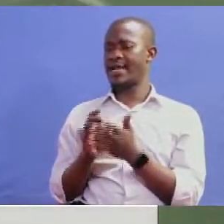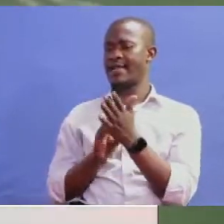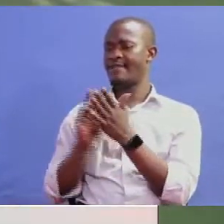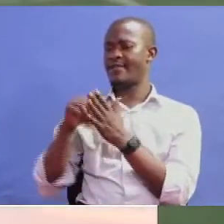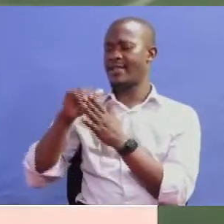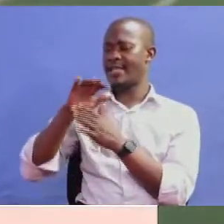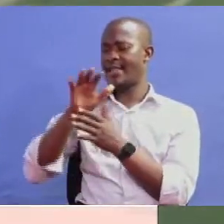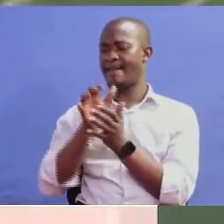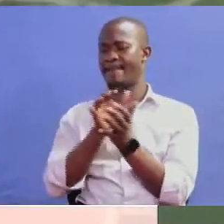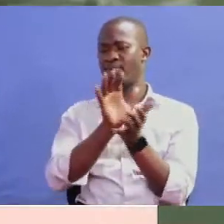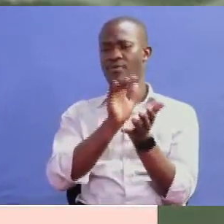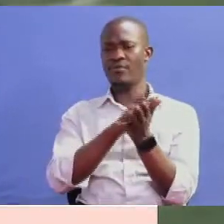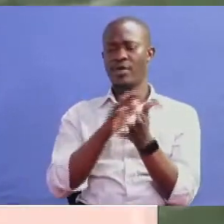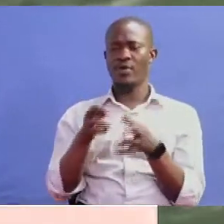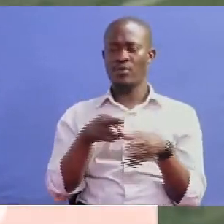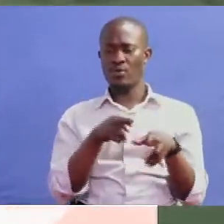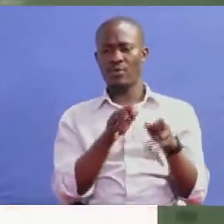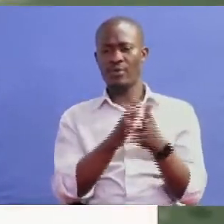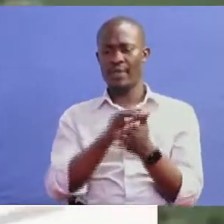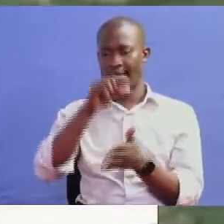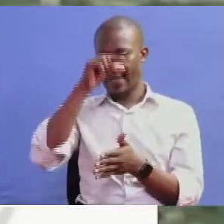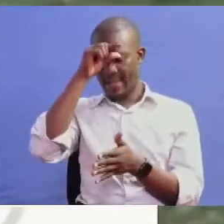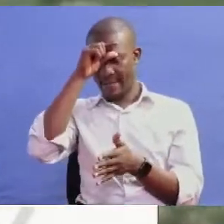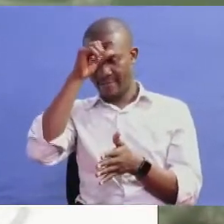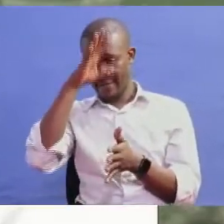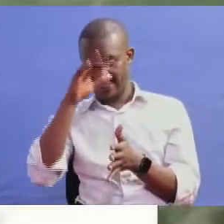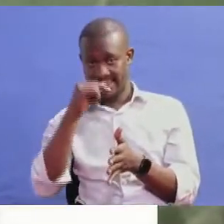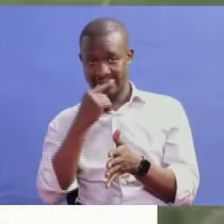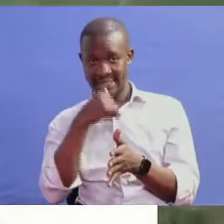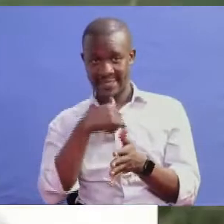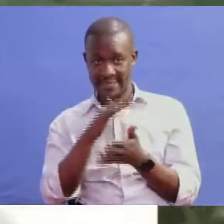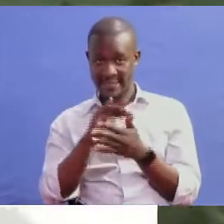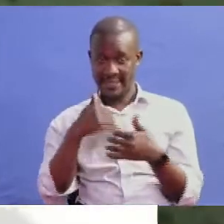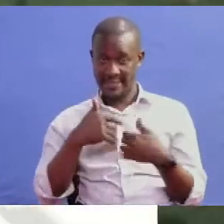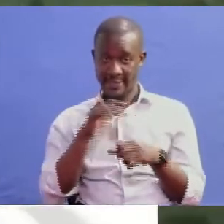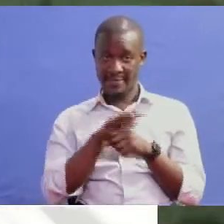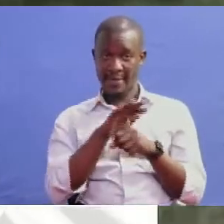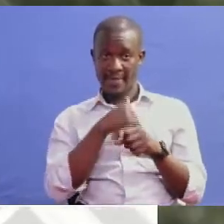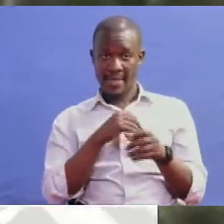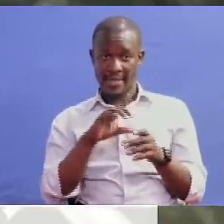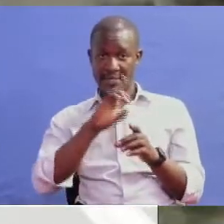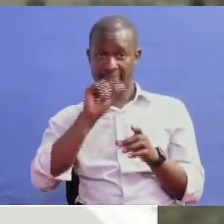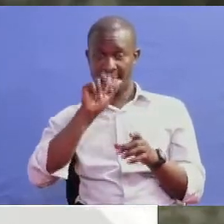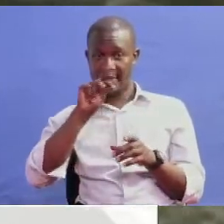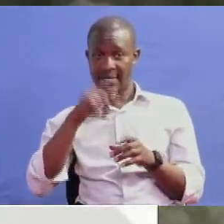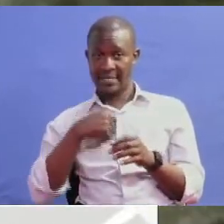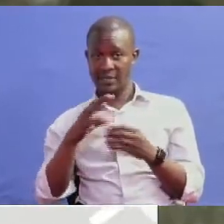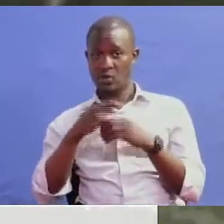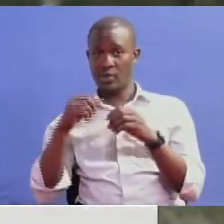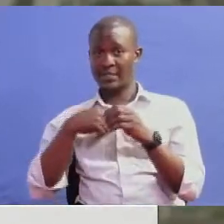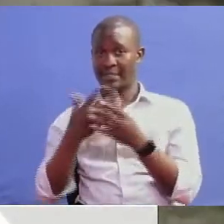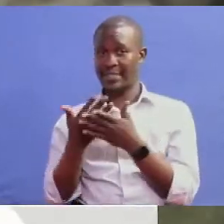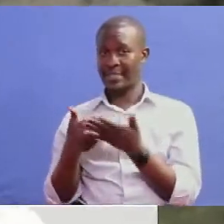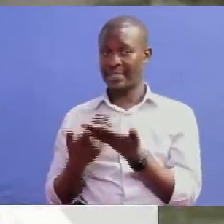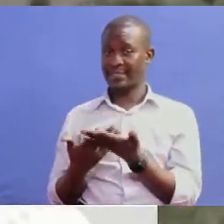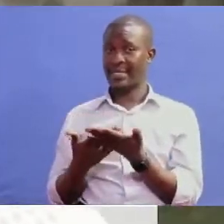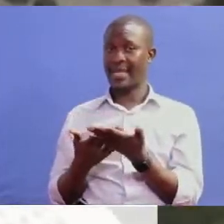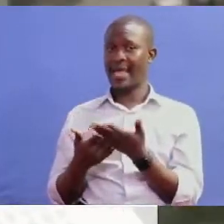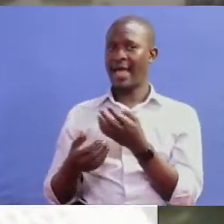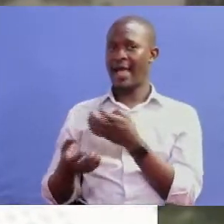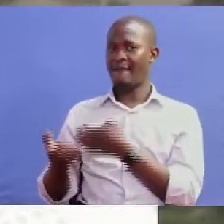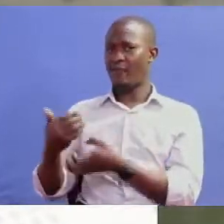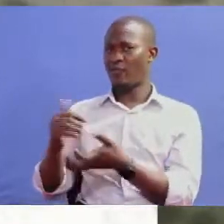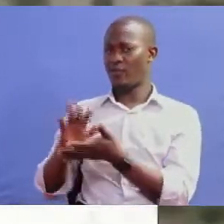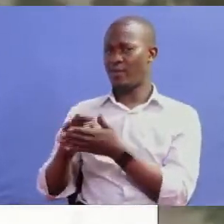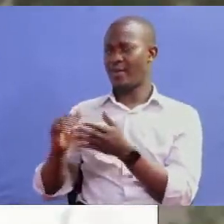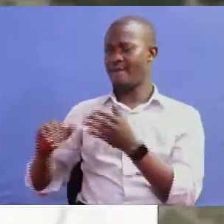the River Tana upstream. Governor Zadho Godhana says that mega dams constructed along Kenya's longest river are a contributing factor